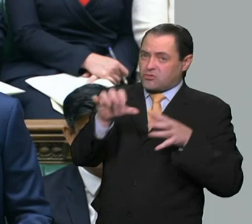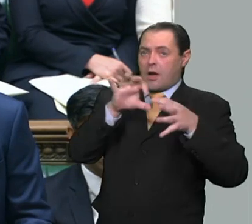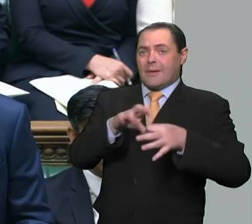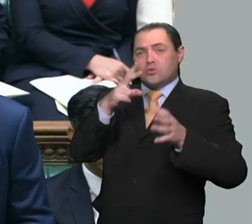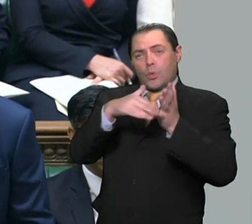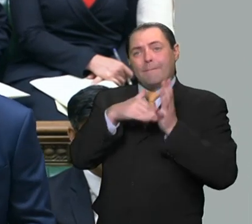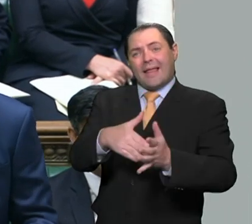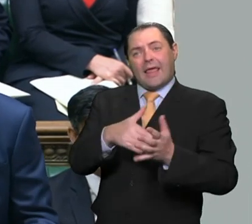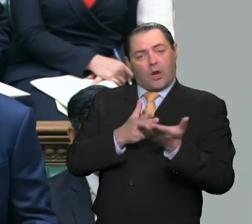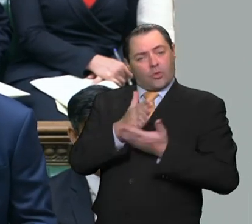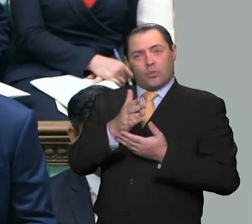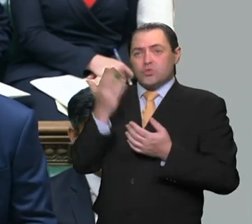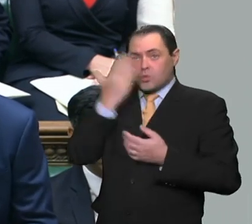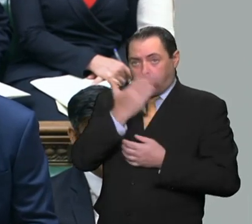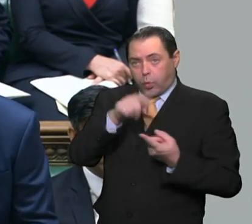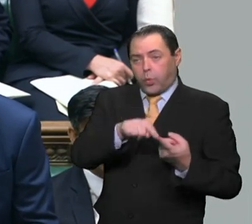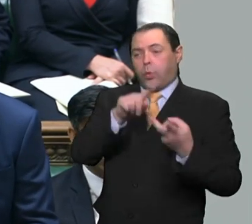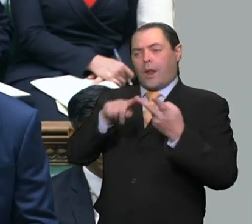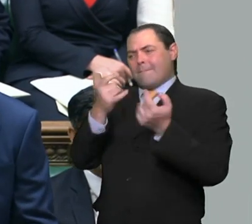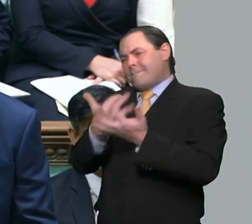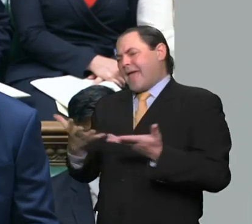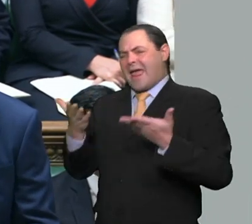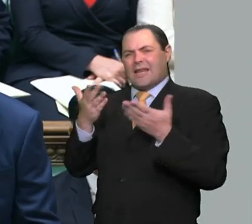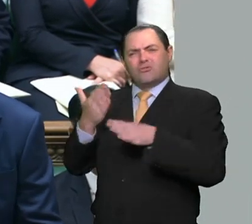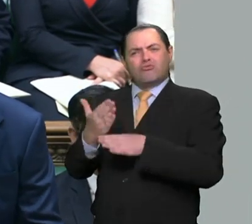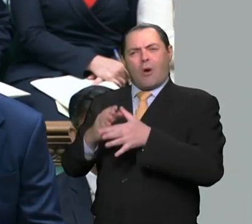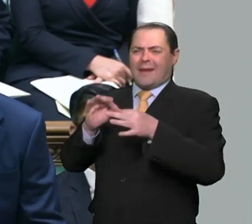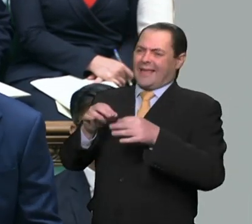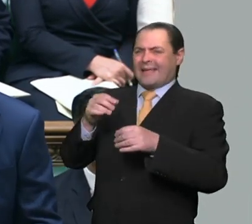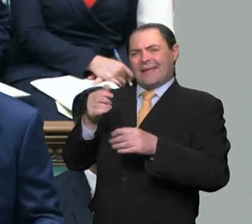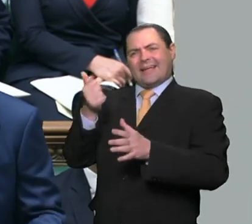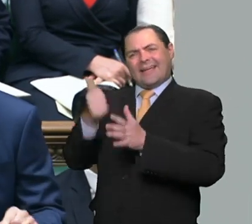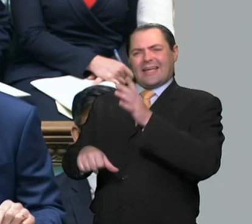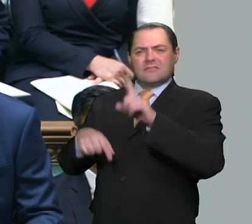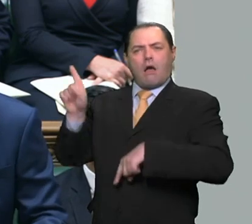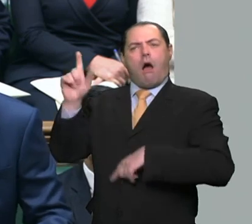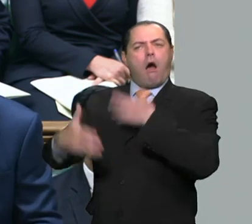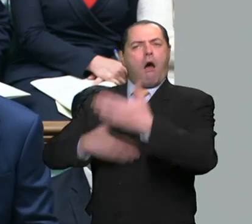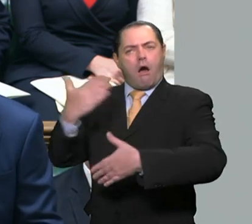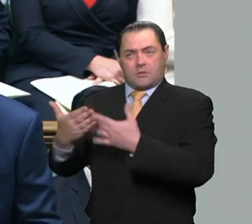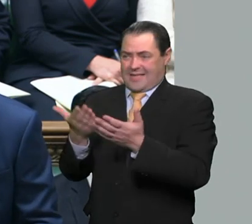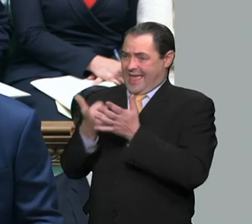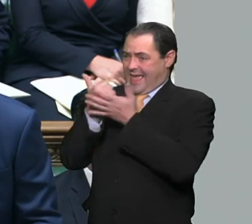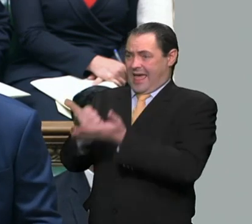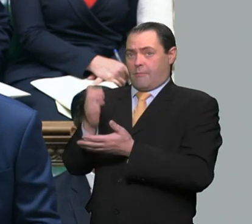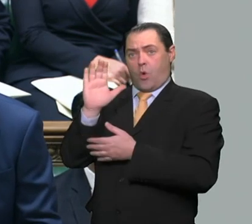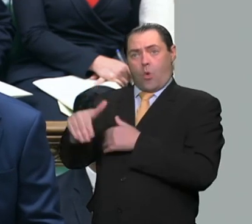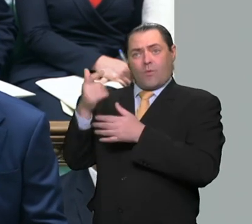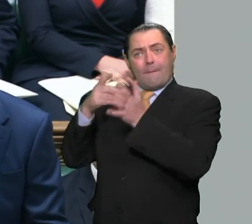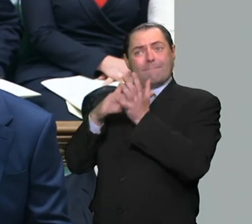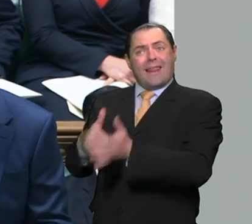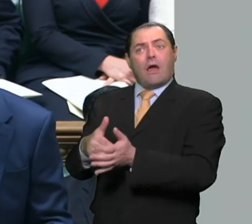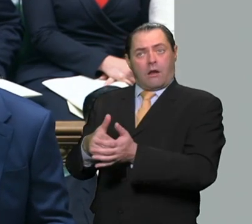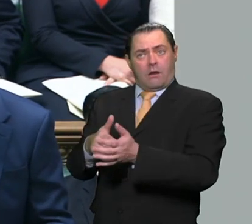academic year, hundreds of thousands of jobs for young people under our Kickstart scheme, and helping over 1 million people on long-term